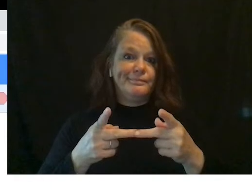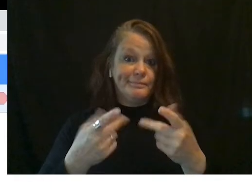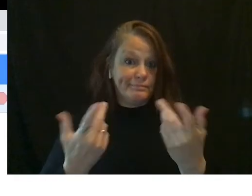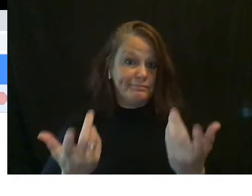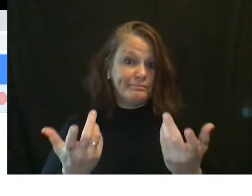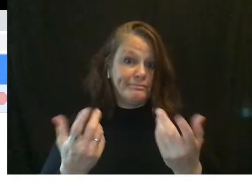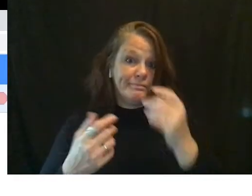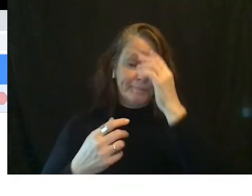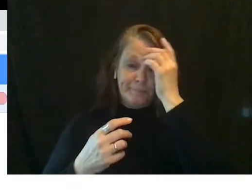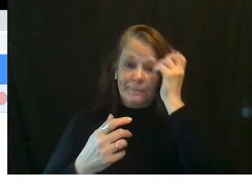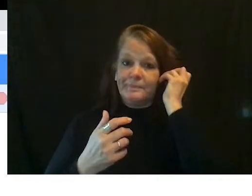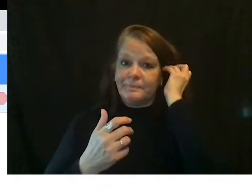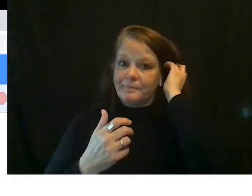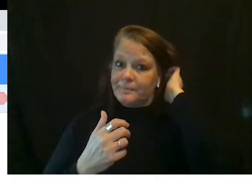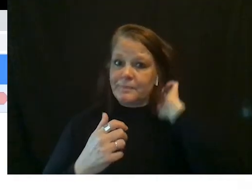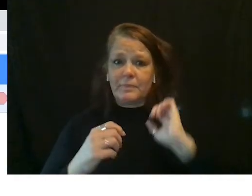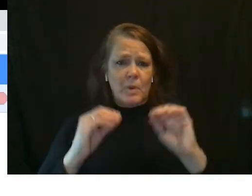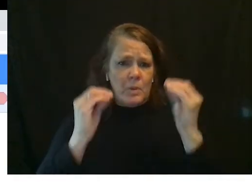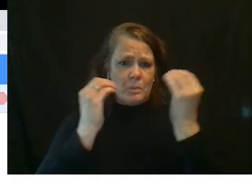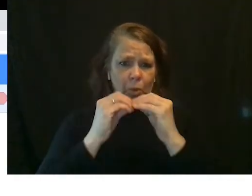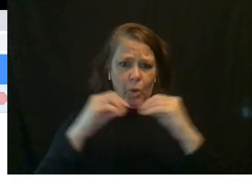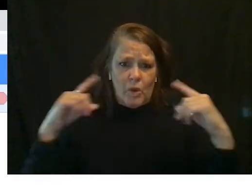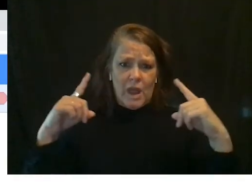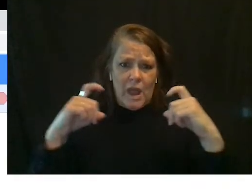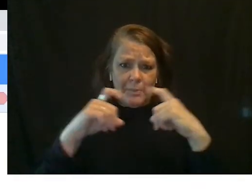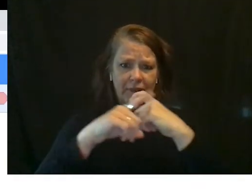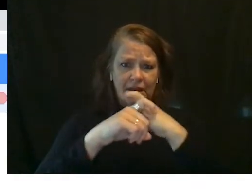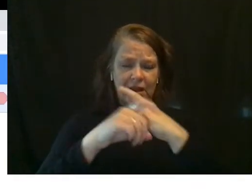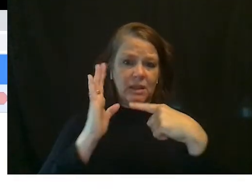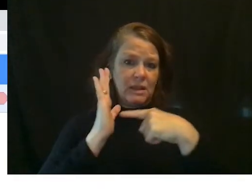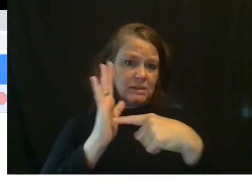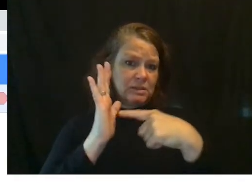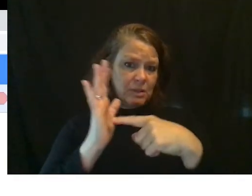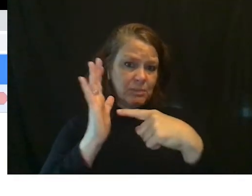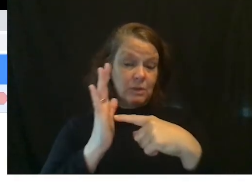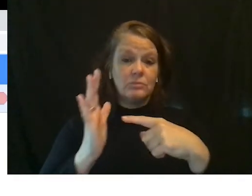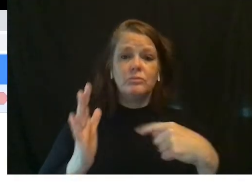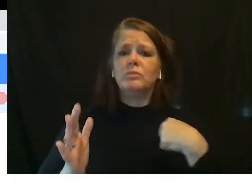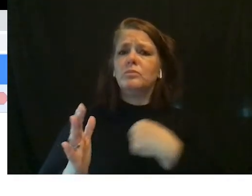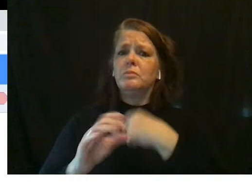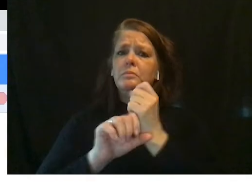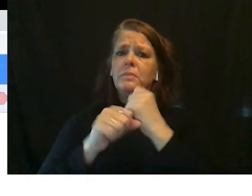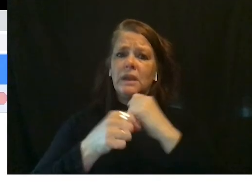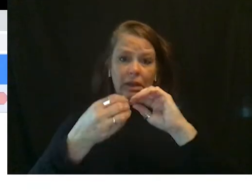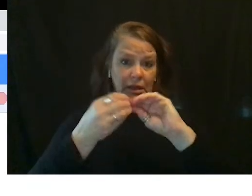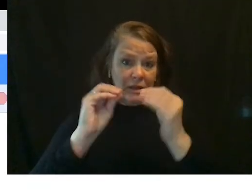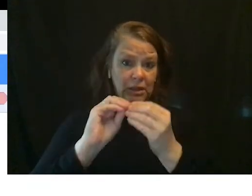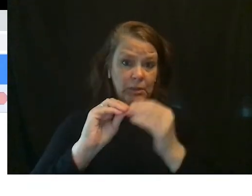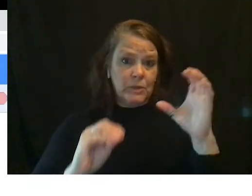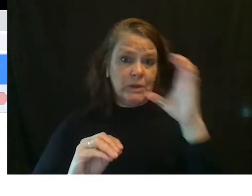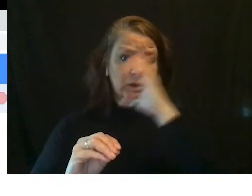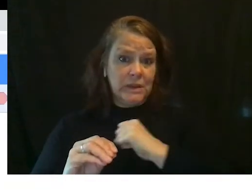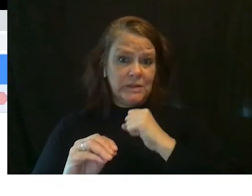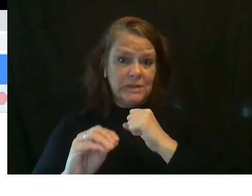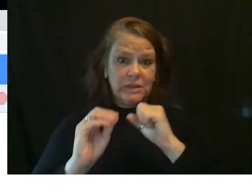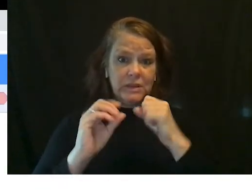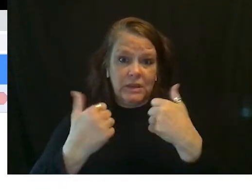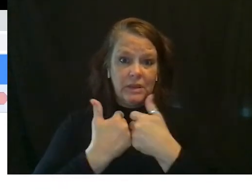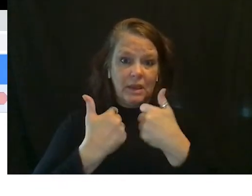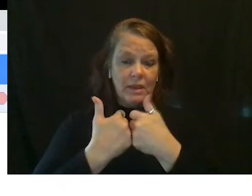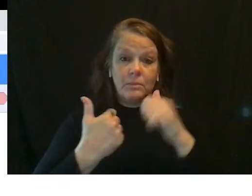So let's try this with a more complicated example. How about let's make a number guessing game? Because that's really good